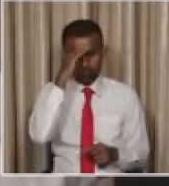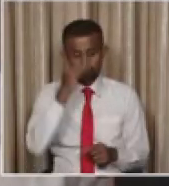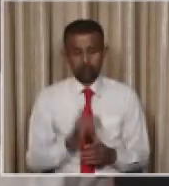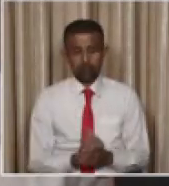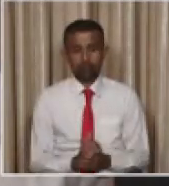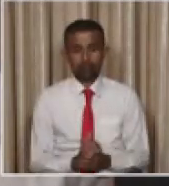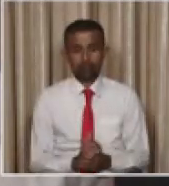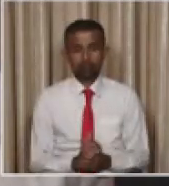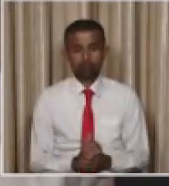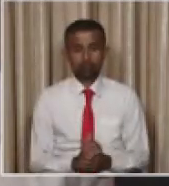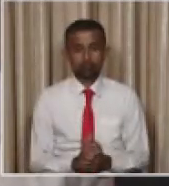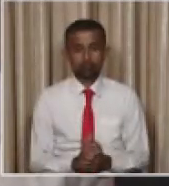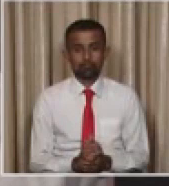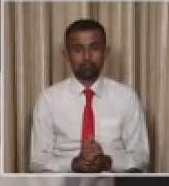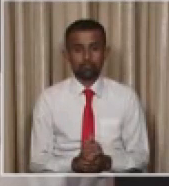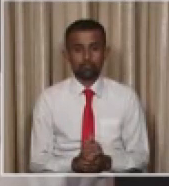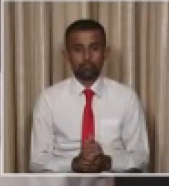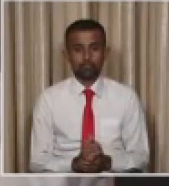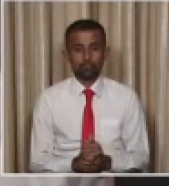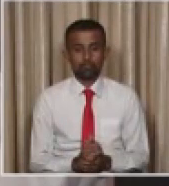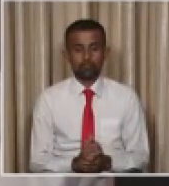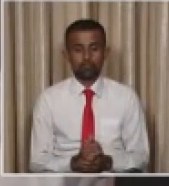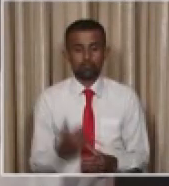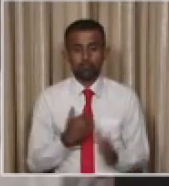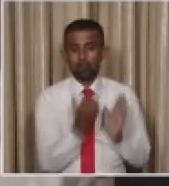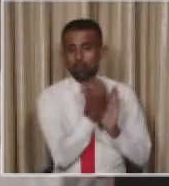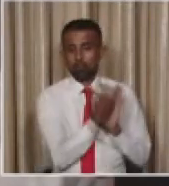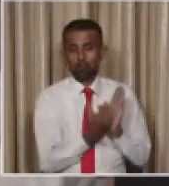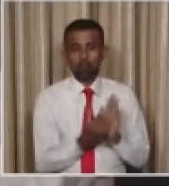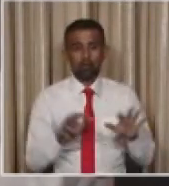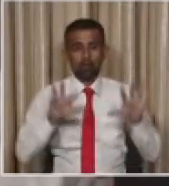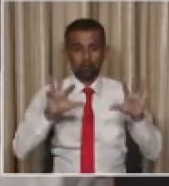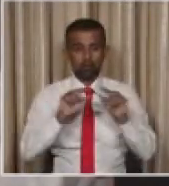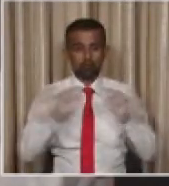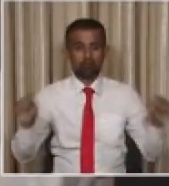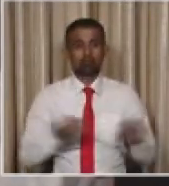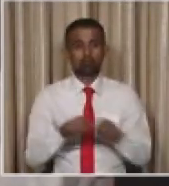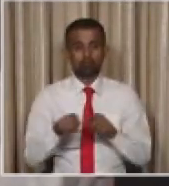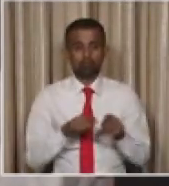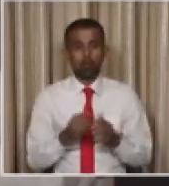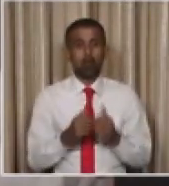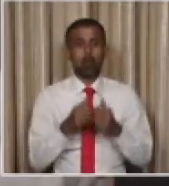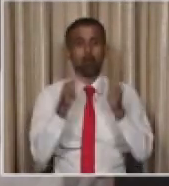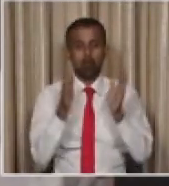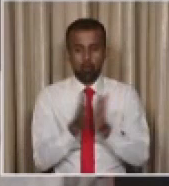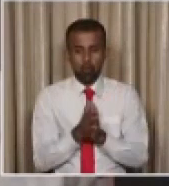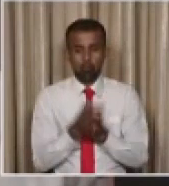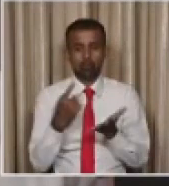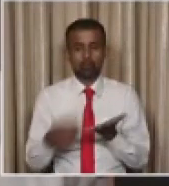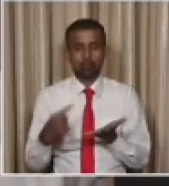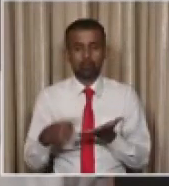by Article 9 and this you think a small provision can change it. I don't think the Supreme Court or